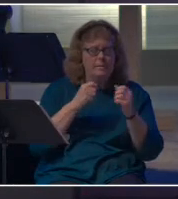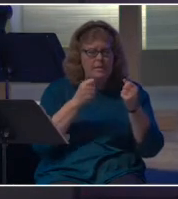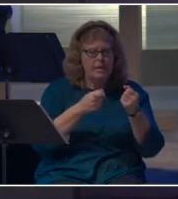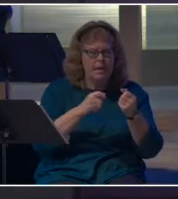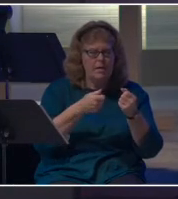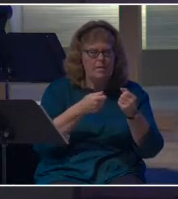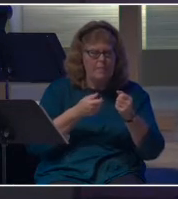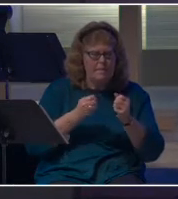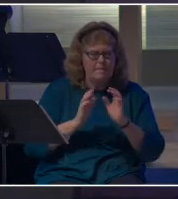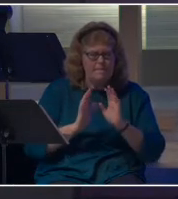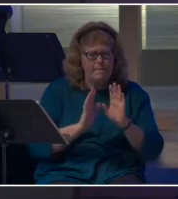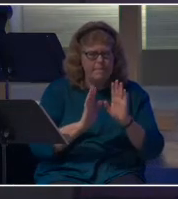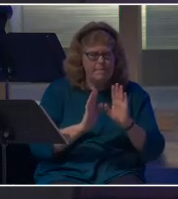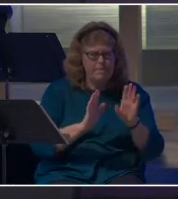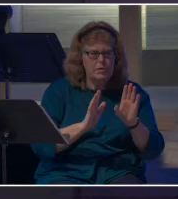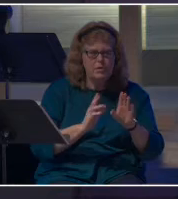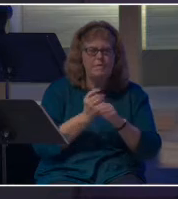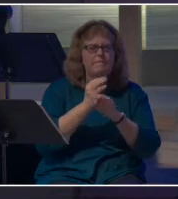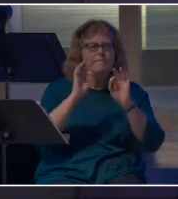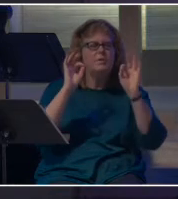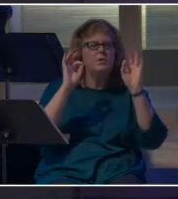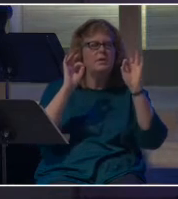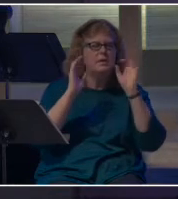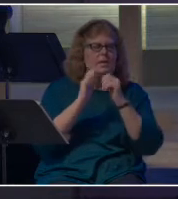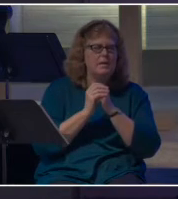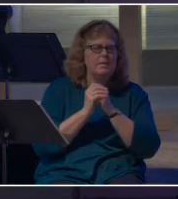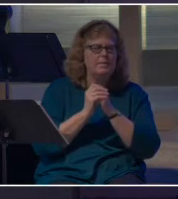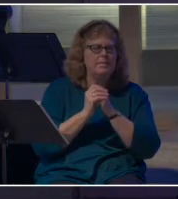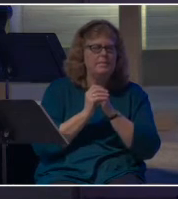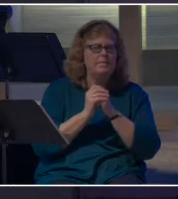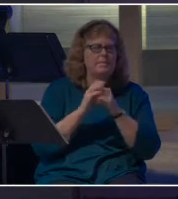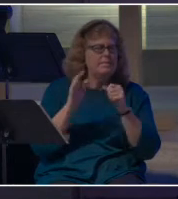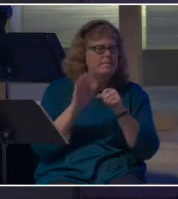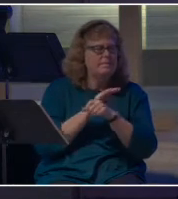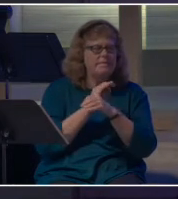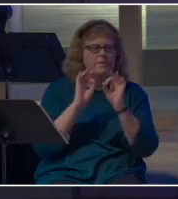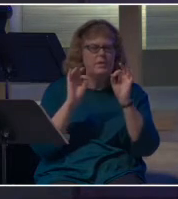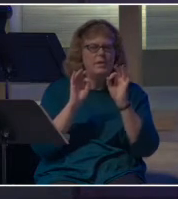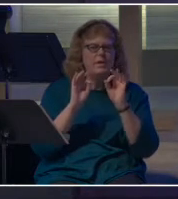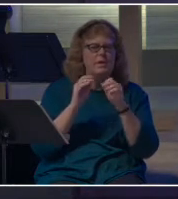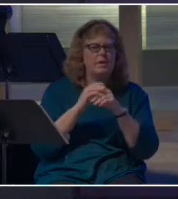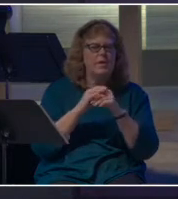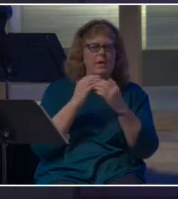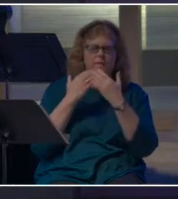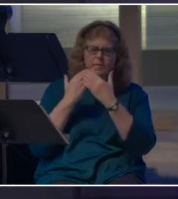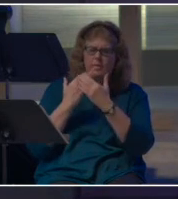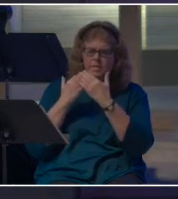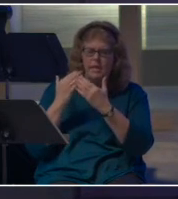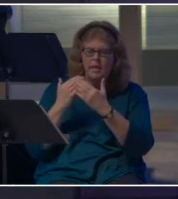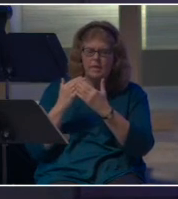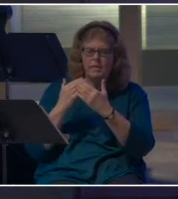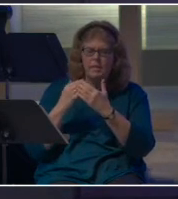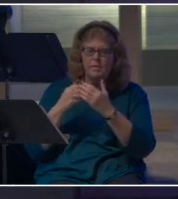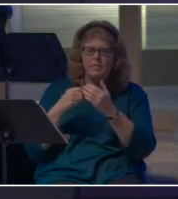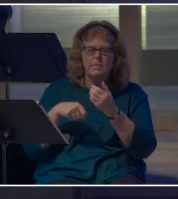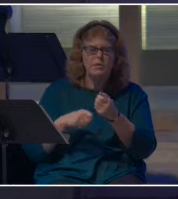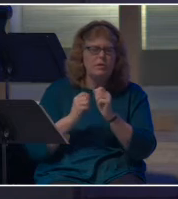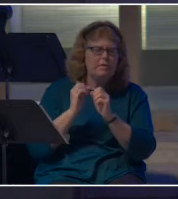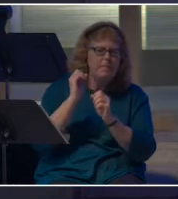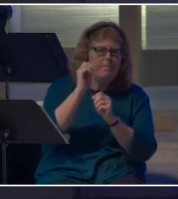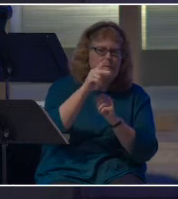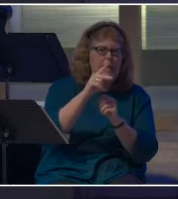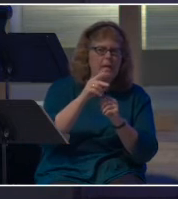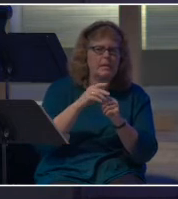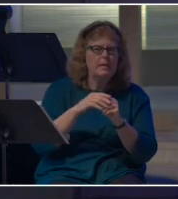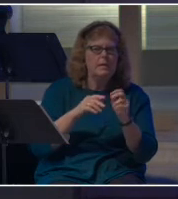give me a little push, and I'm free. I'm totally free. I thank them. I go to put the shovel back. And